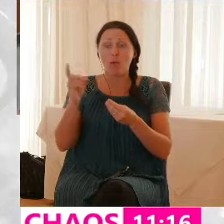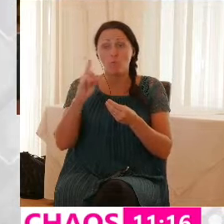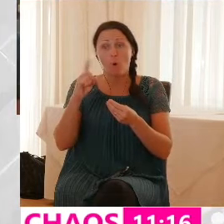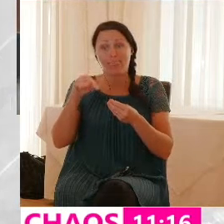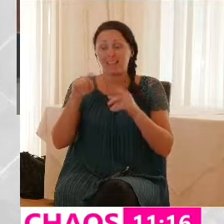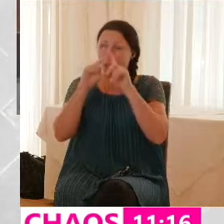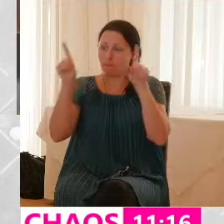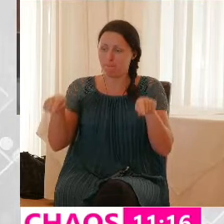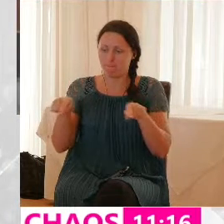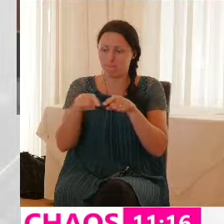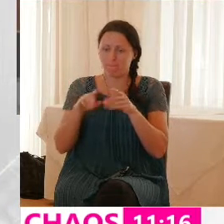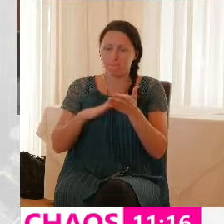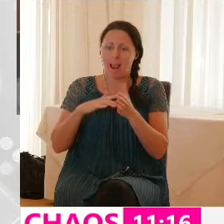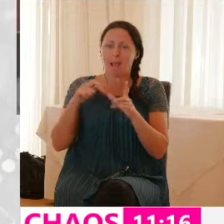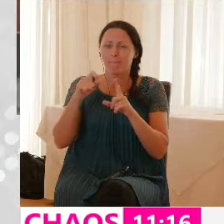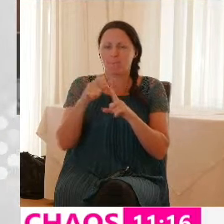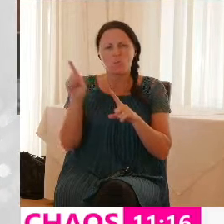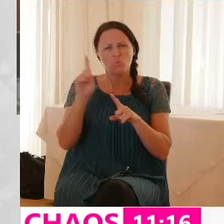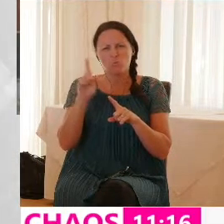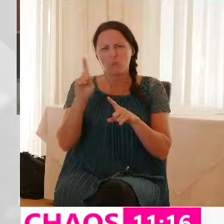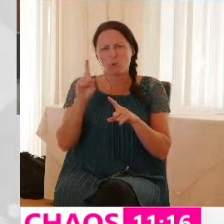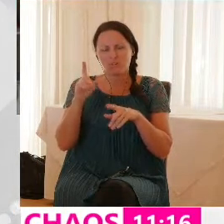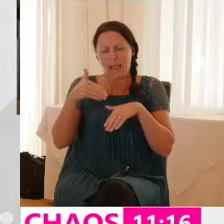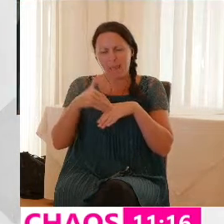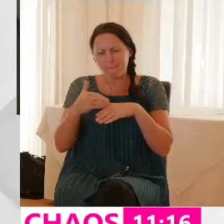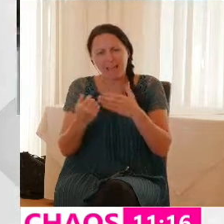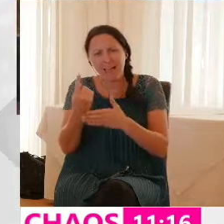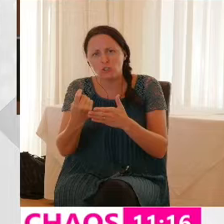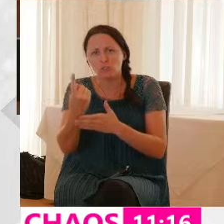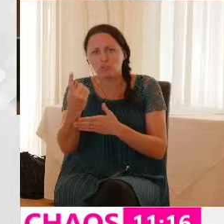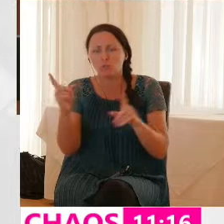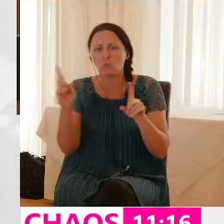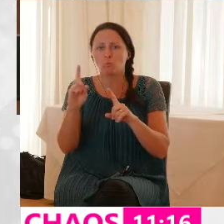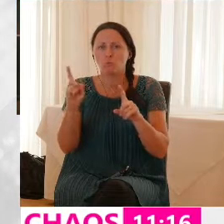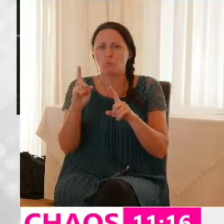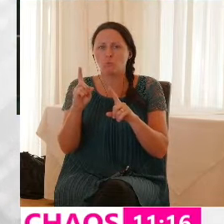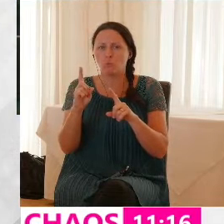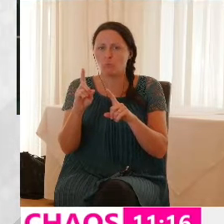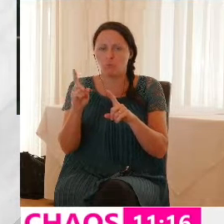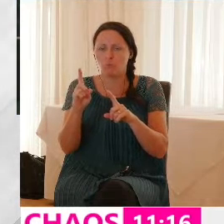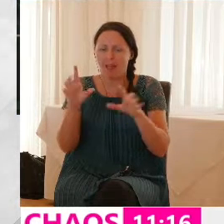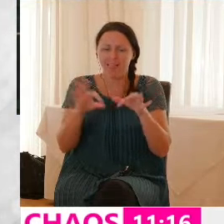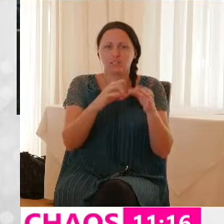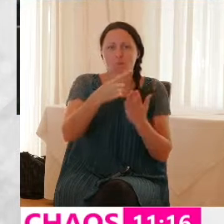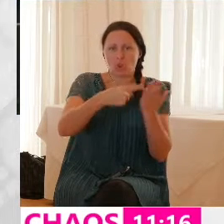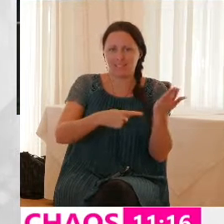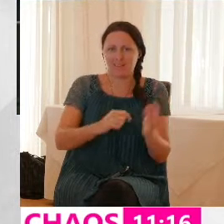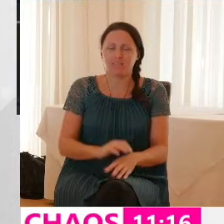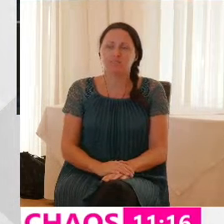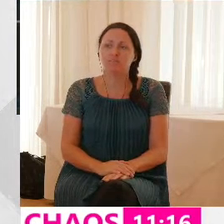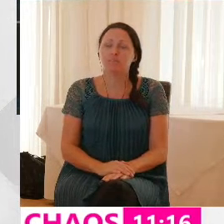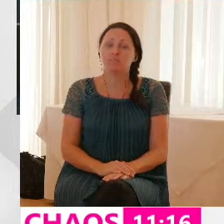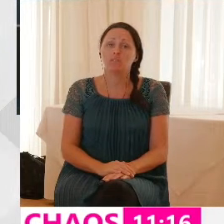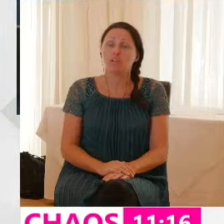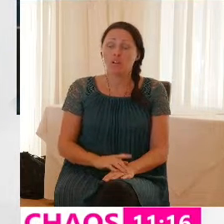map, what are the implications of this map? What are the policy implications? The first policy implication is